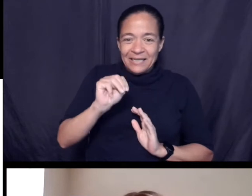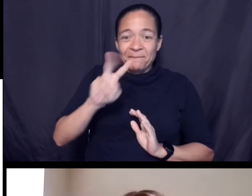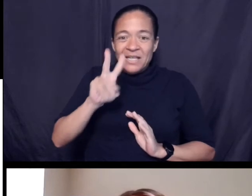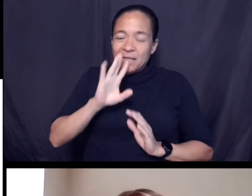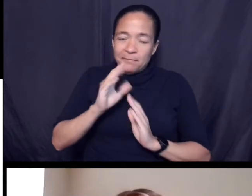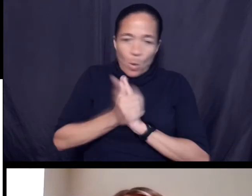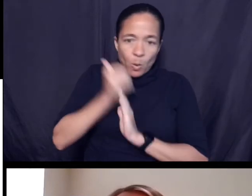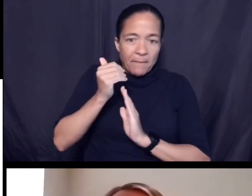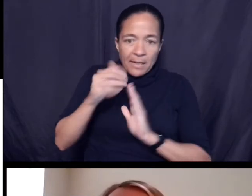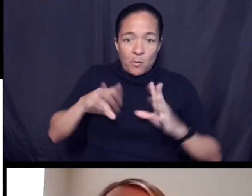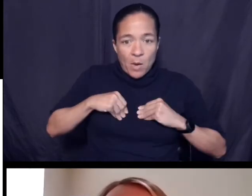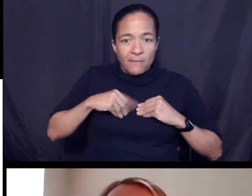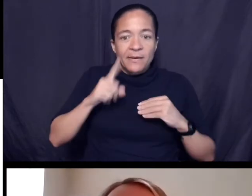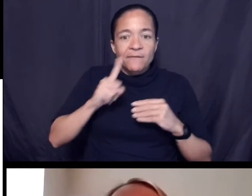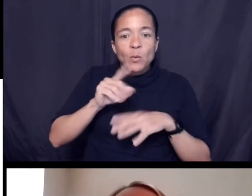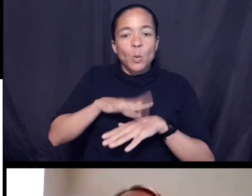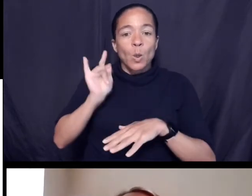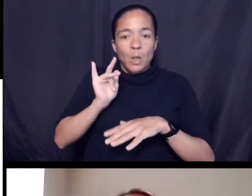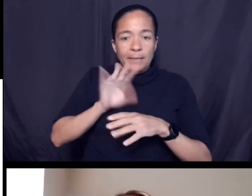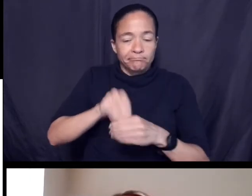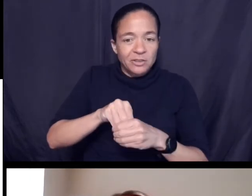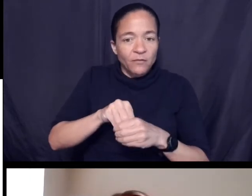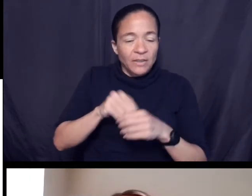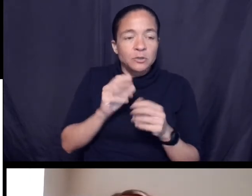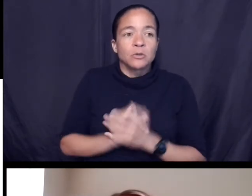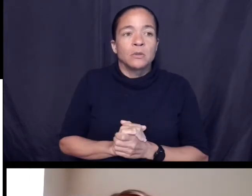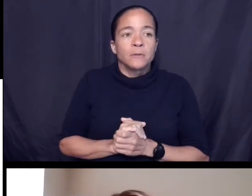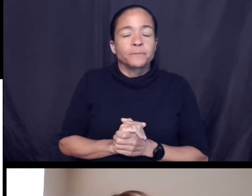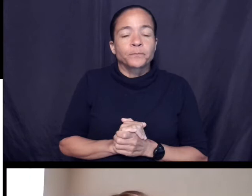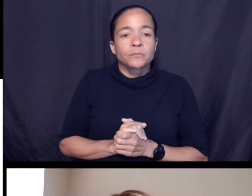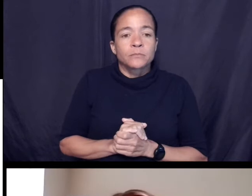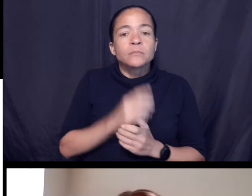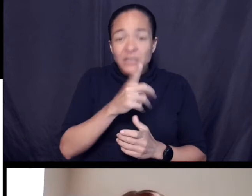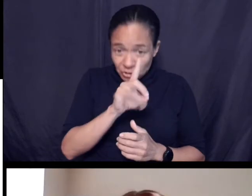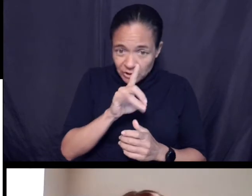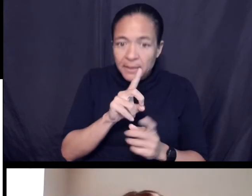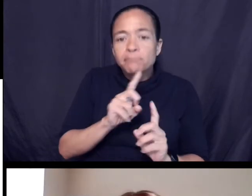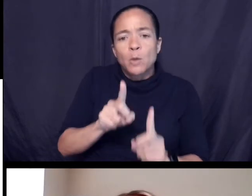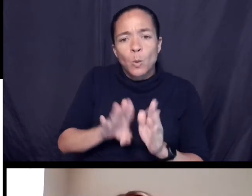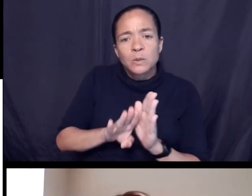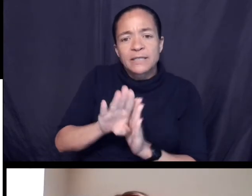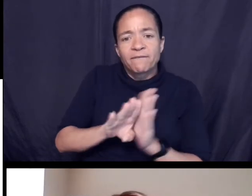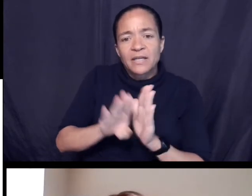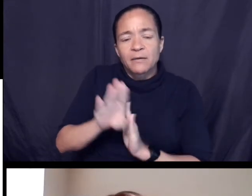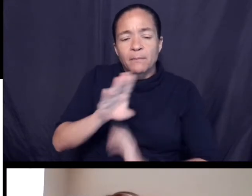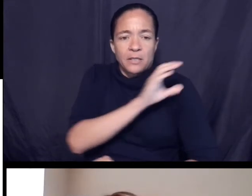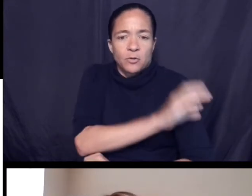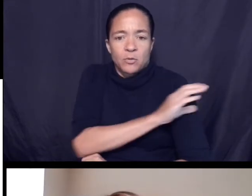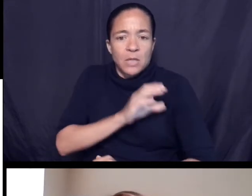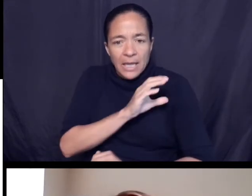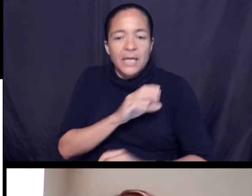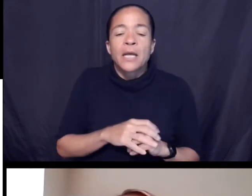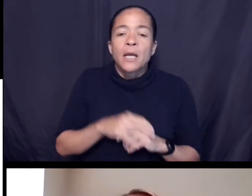is an automatic qualifier for early intervention in a lot of places. So she went to the developmental clinic. She had to see infectious